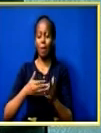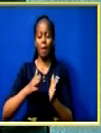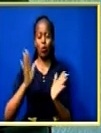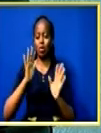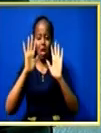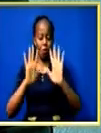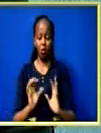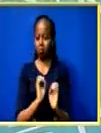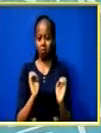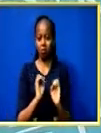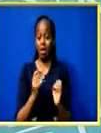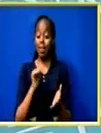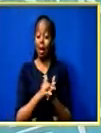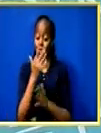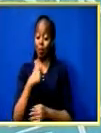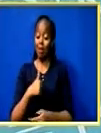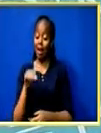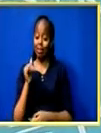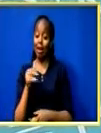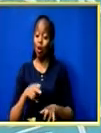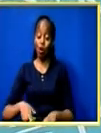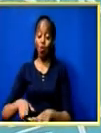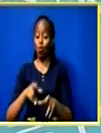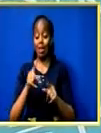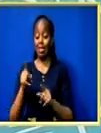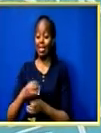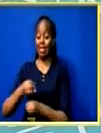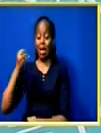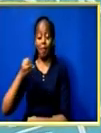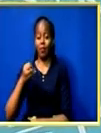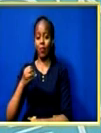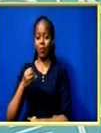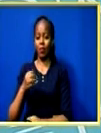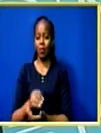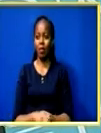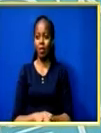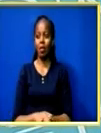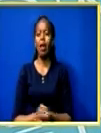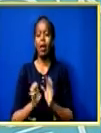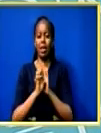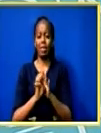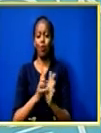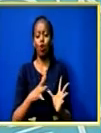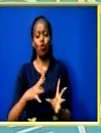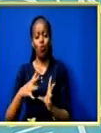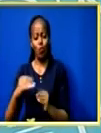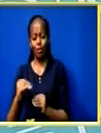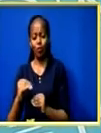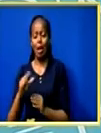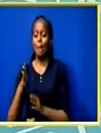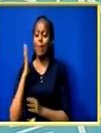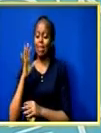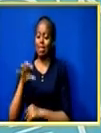That's why I was asking. Is the road really is the stem? You went to the bus station before the bus came. Or